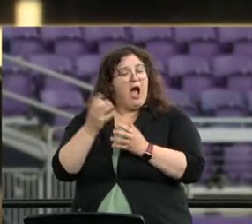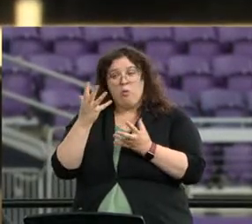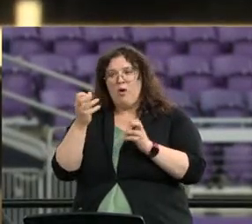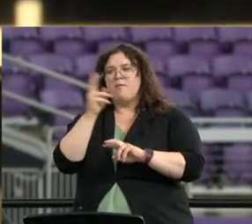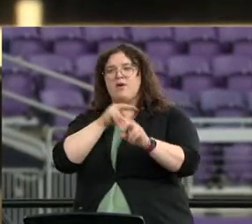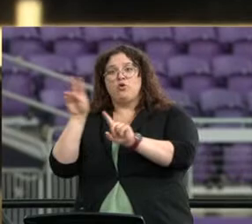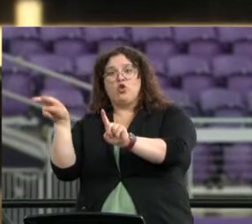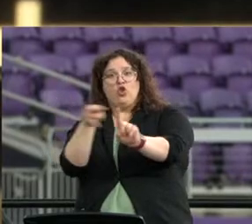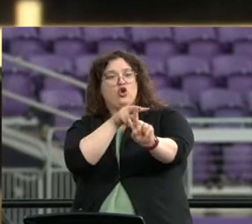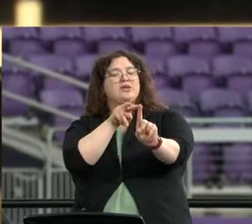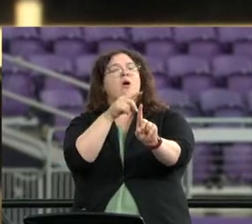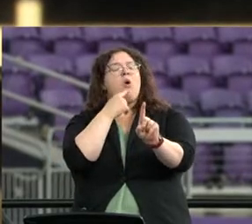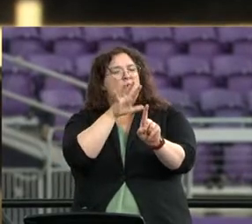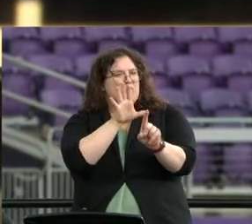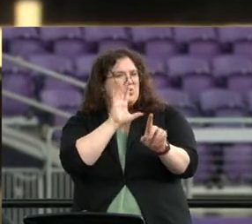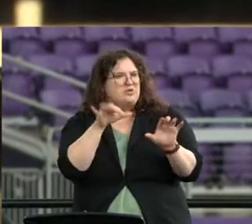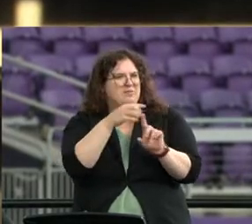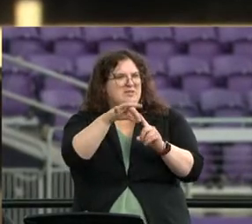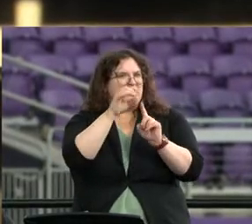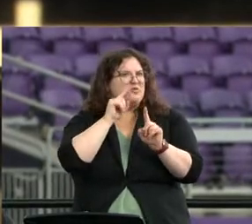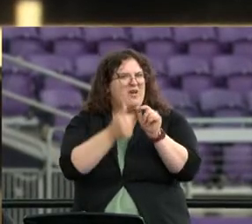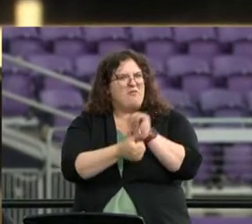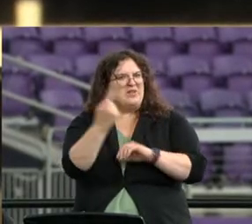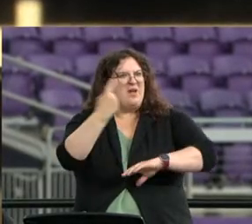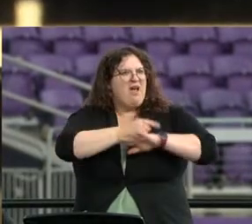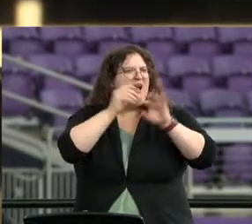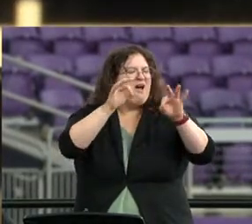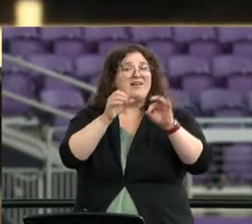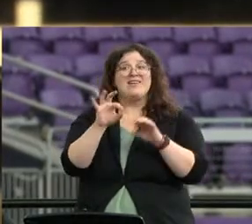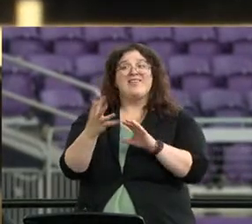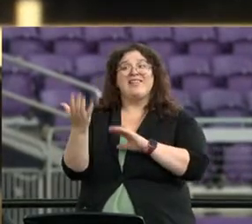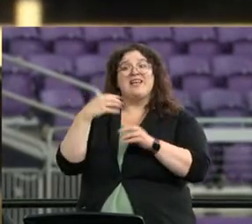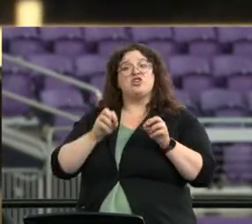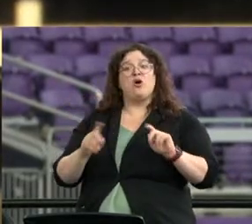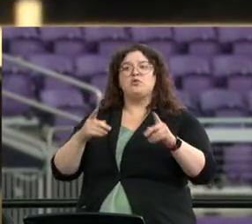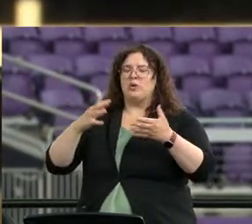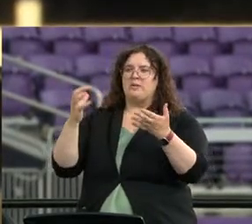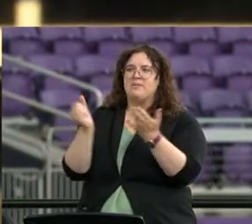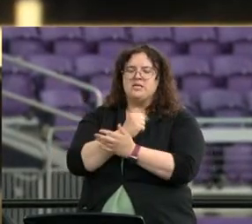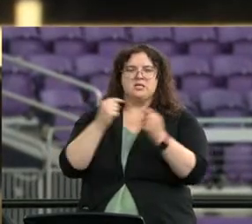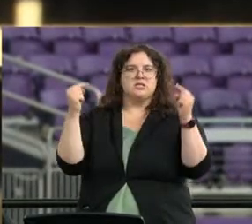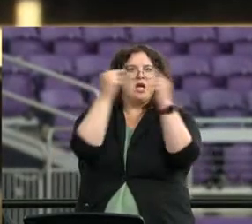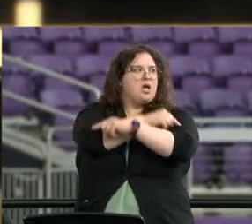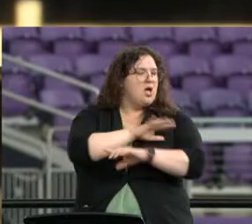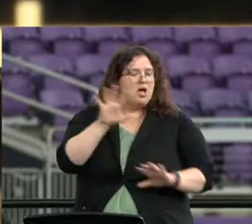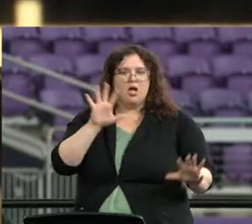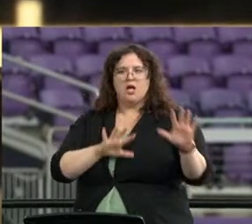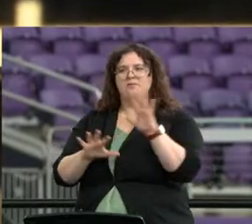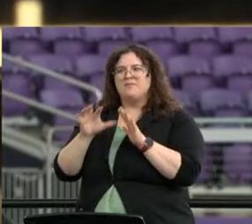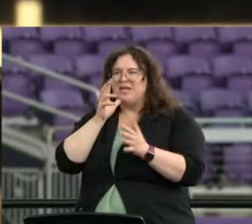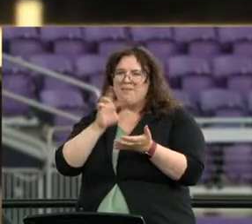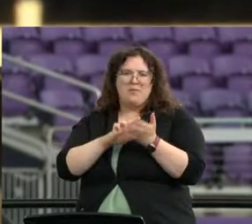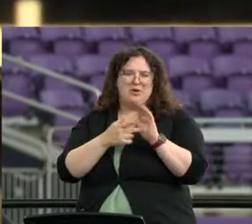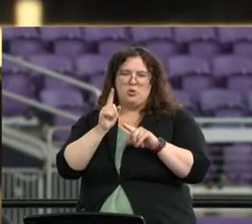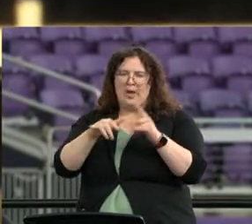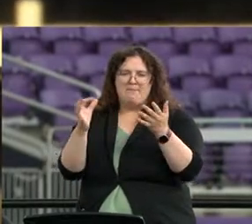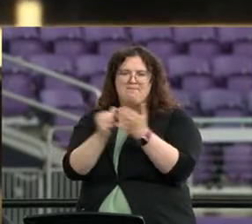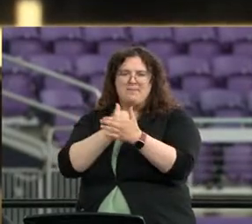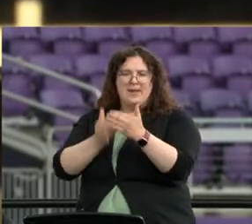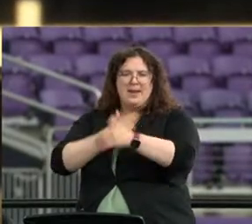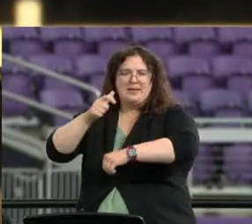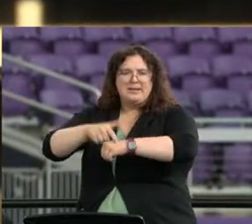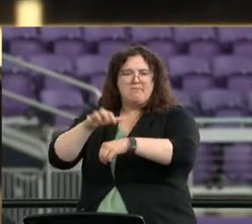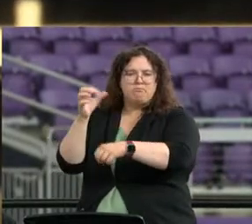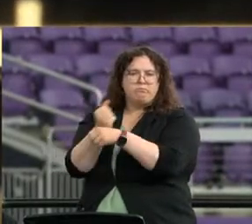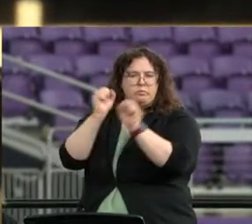big or small. And know that if you miss the last opportunity, that holds no weight on you taking advantage of the next one. You are all